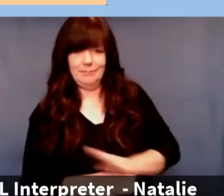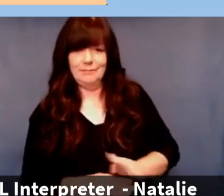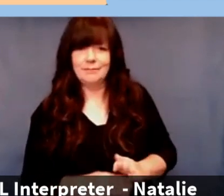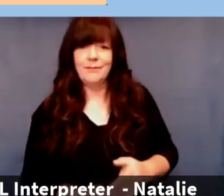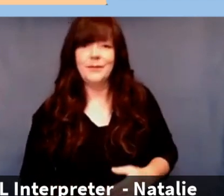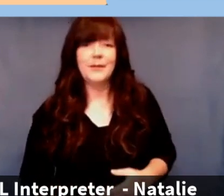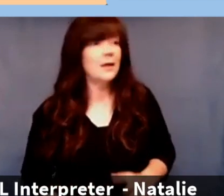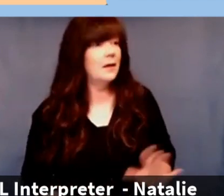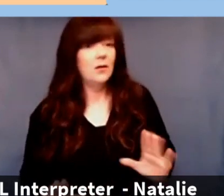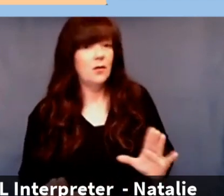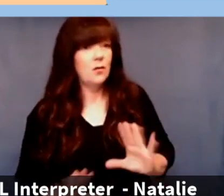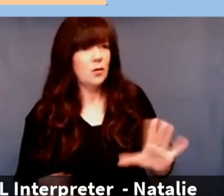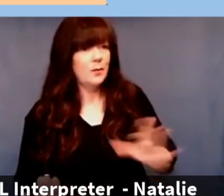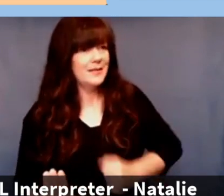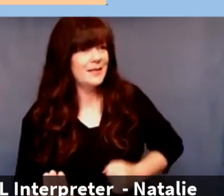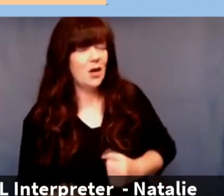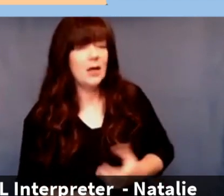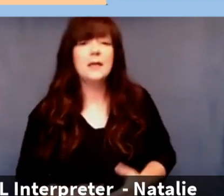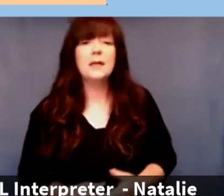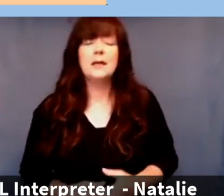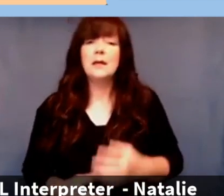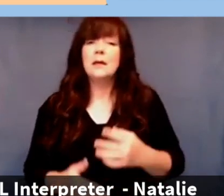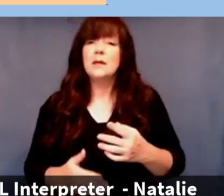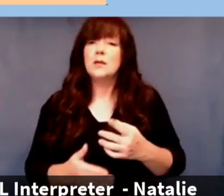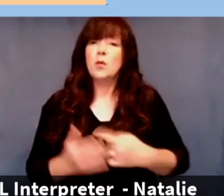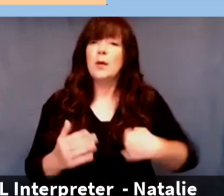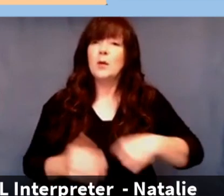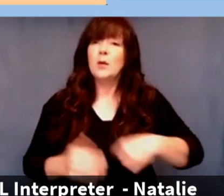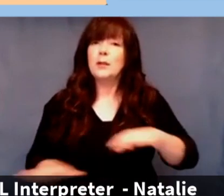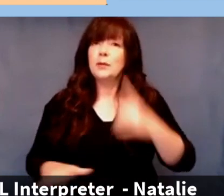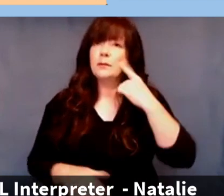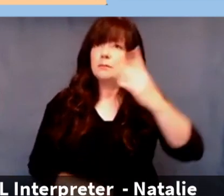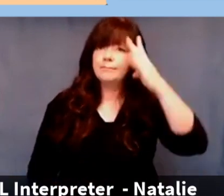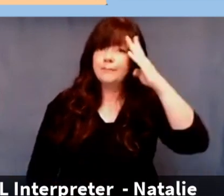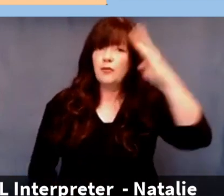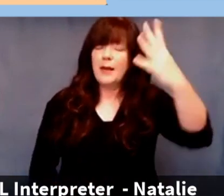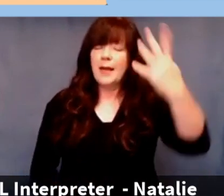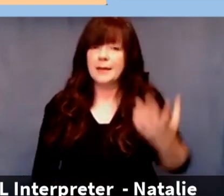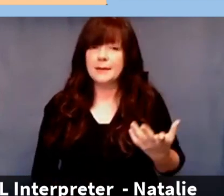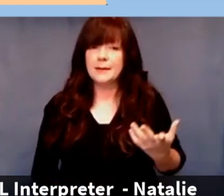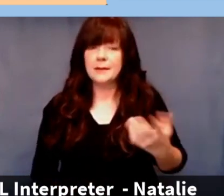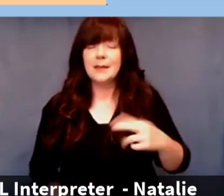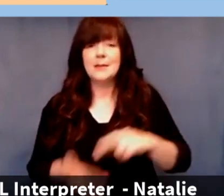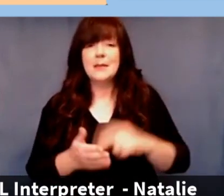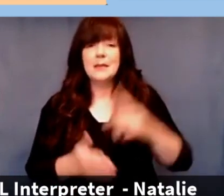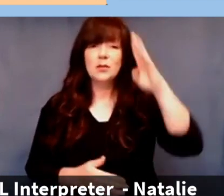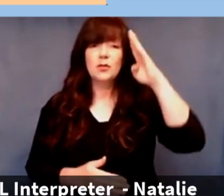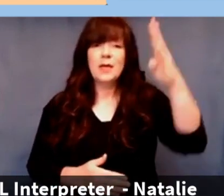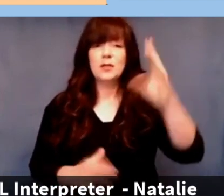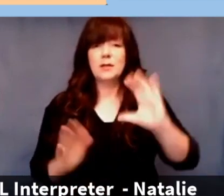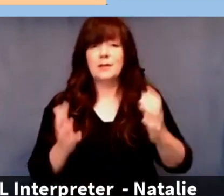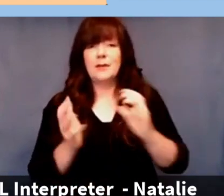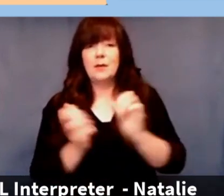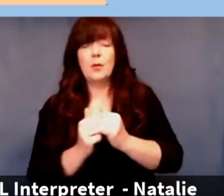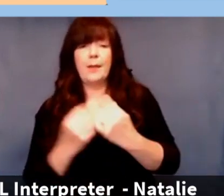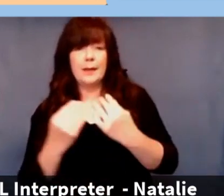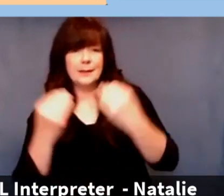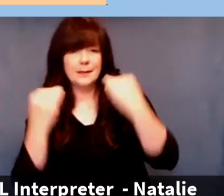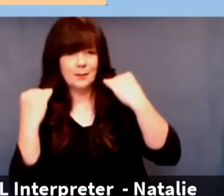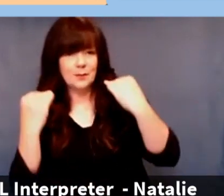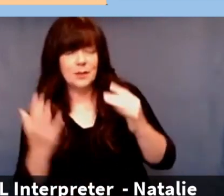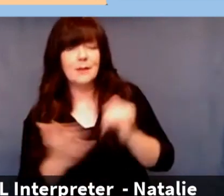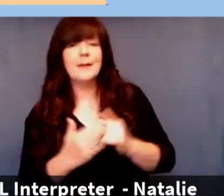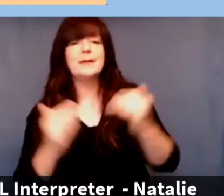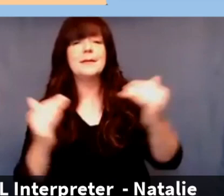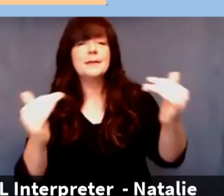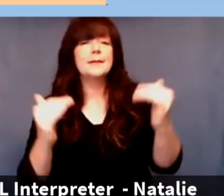sorry. So what are we doing to create? So it's creation versus consumption. That's the next workshop I